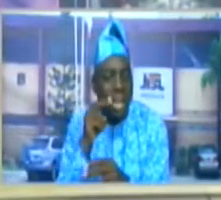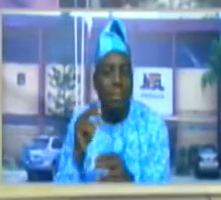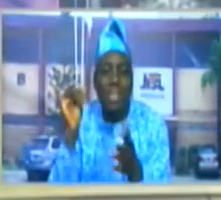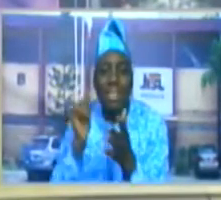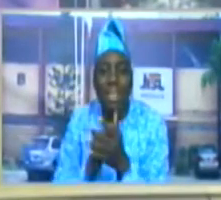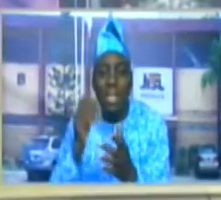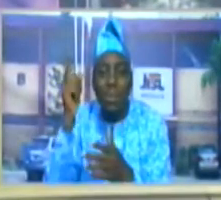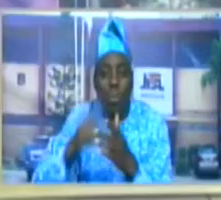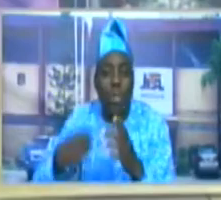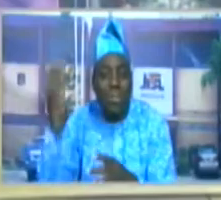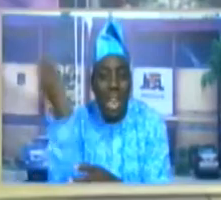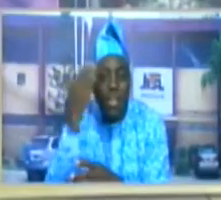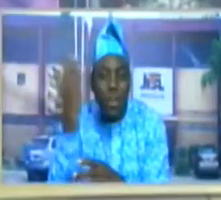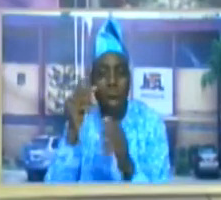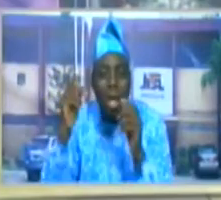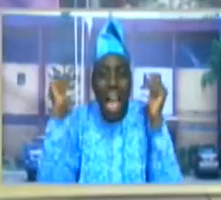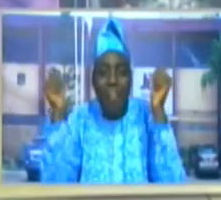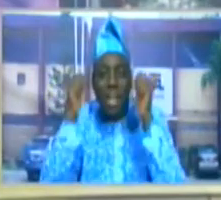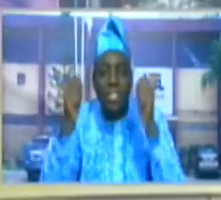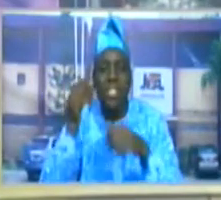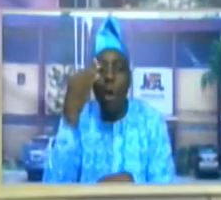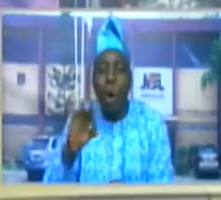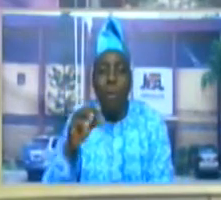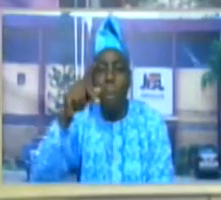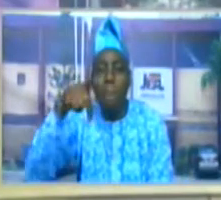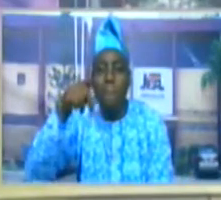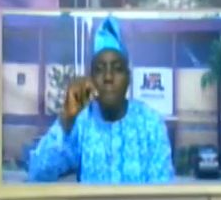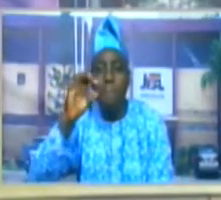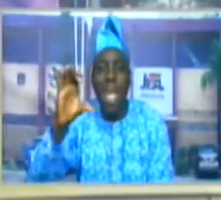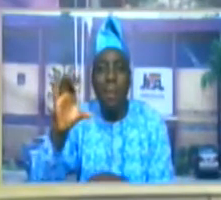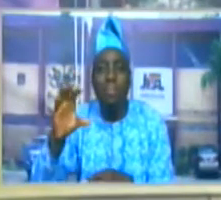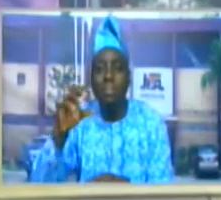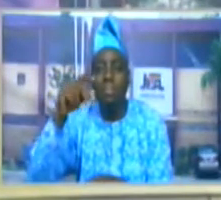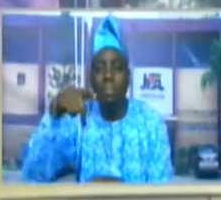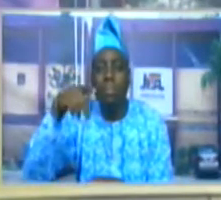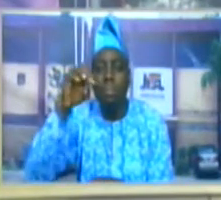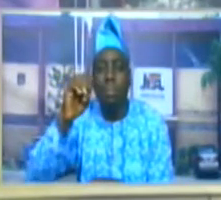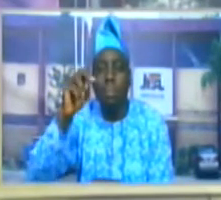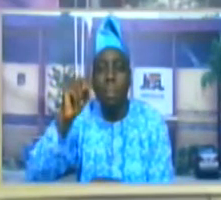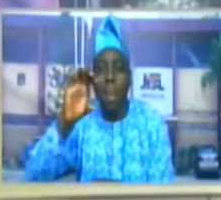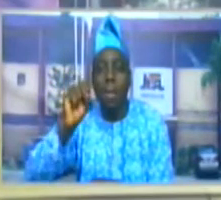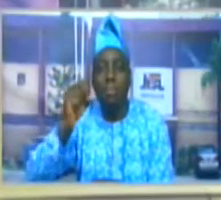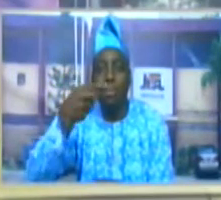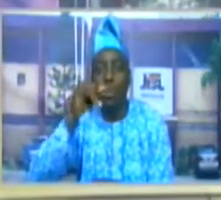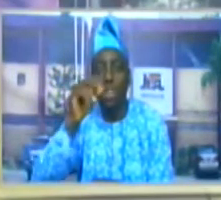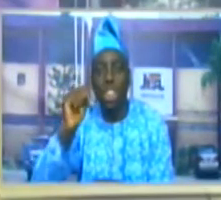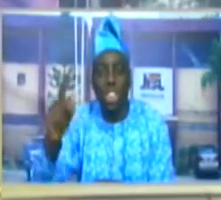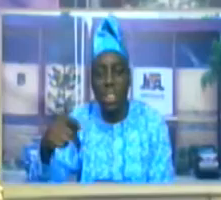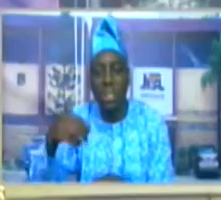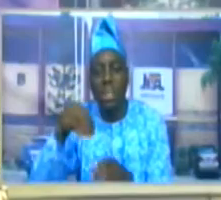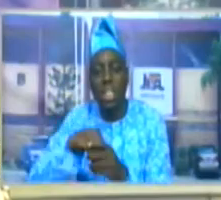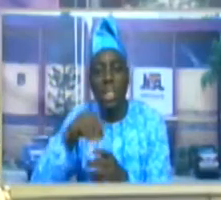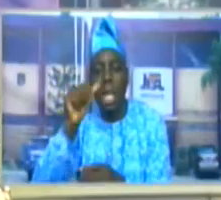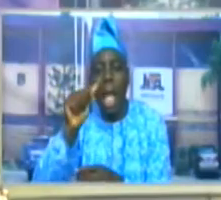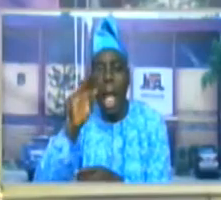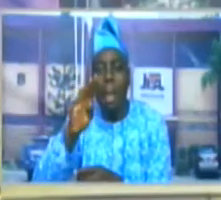of the fourth anniversary lecture of the Pen Pushing Media delivered by Dr. Chichi Aniologu Okoye in Abeokuta,